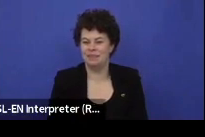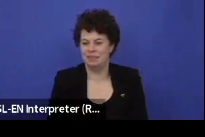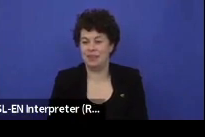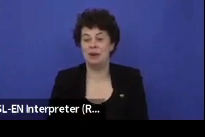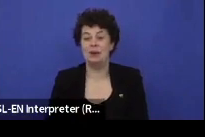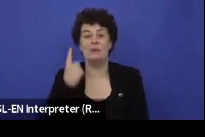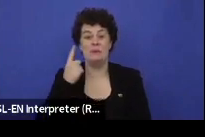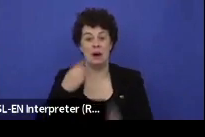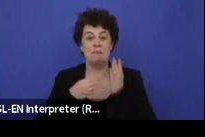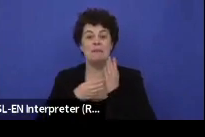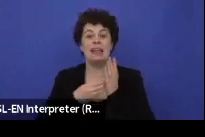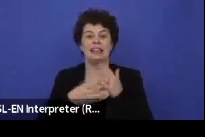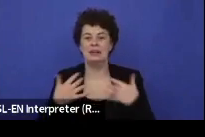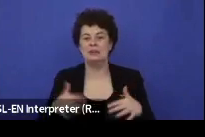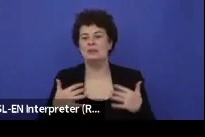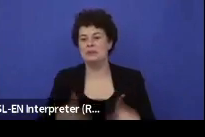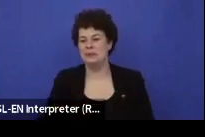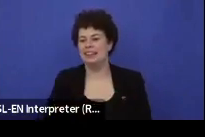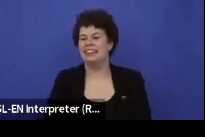One million.